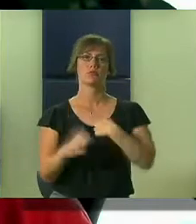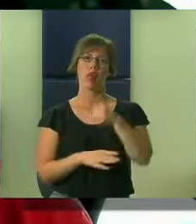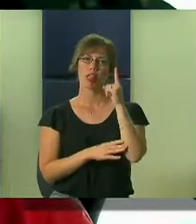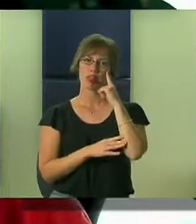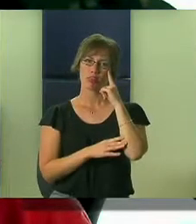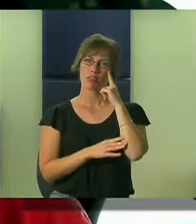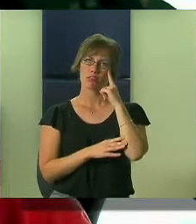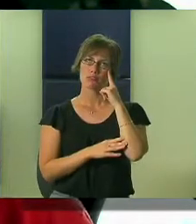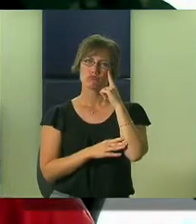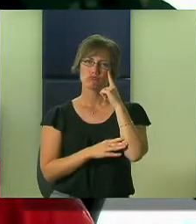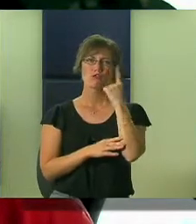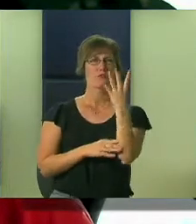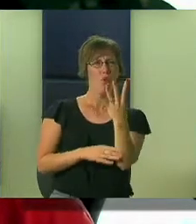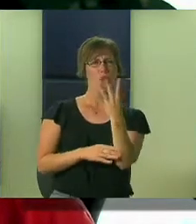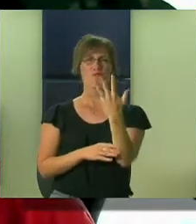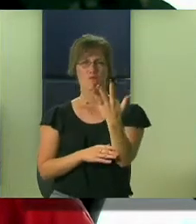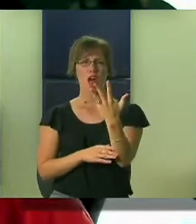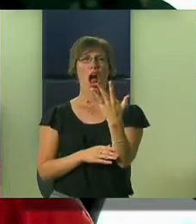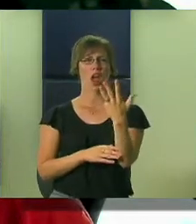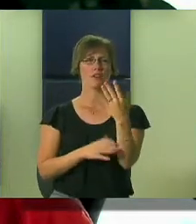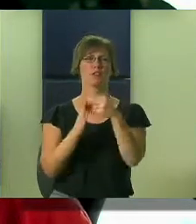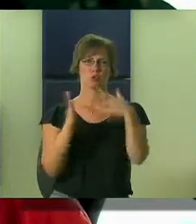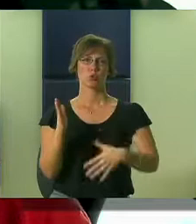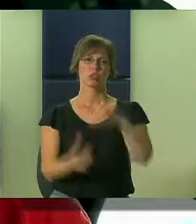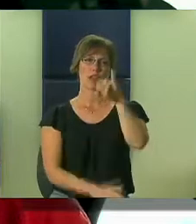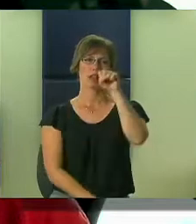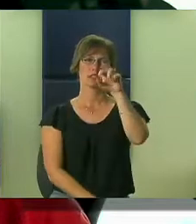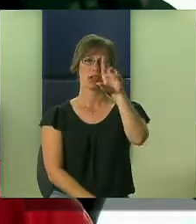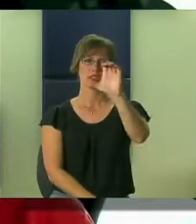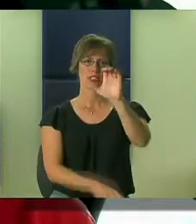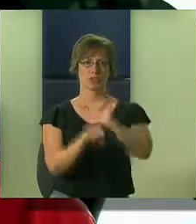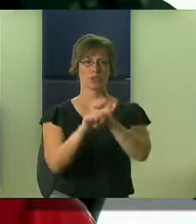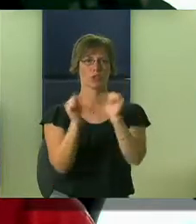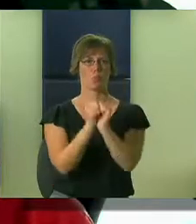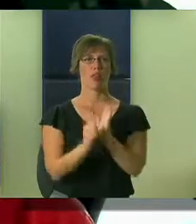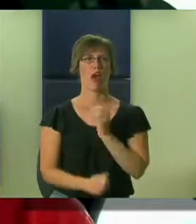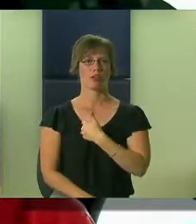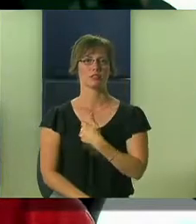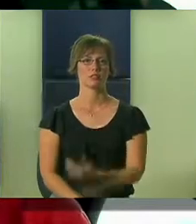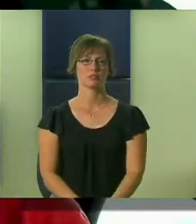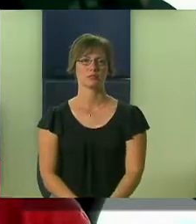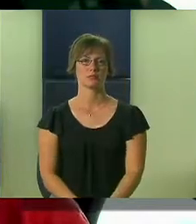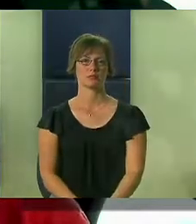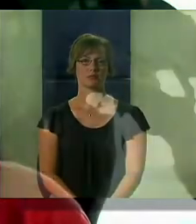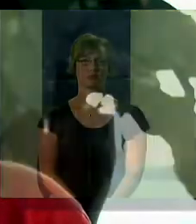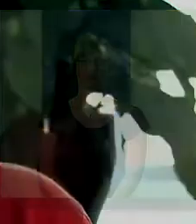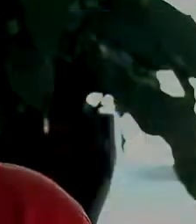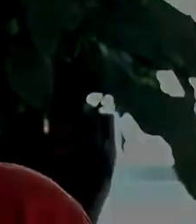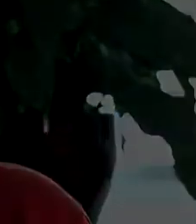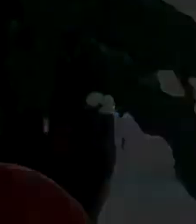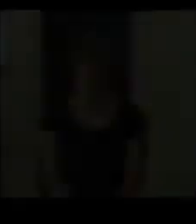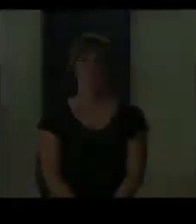behavior plans for a student. And I think I could probably think of at least 4 or 5 students that ISRC has worked with us.